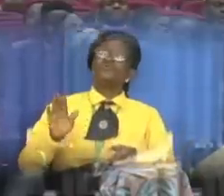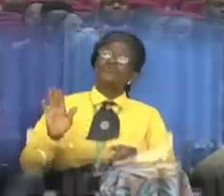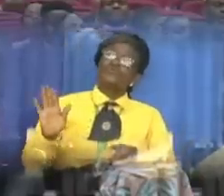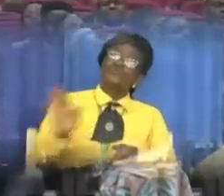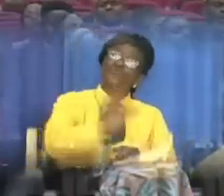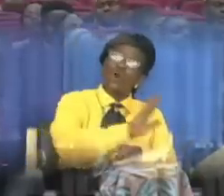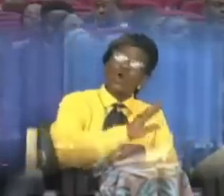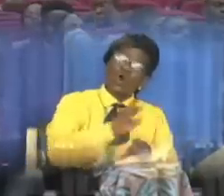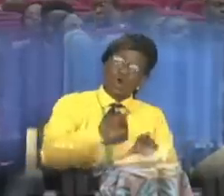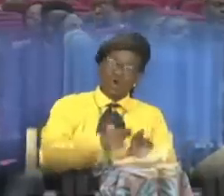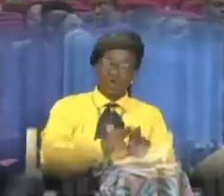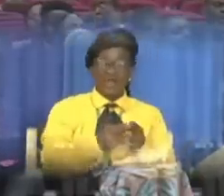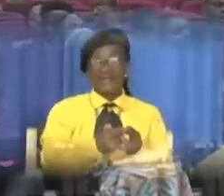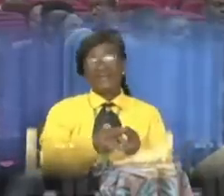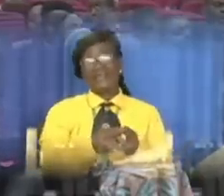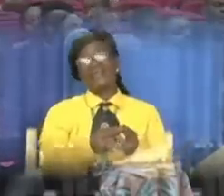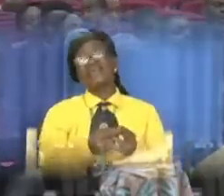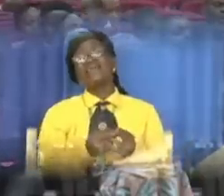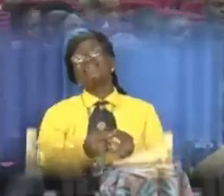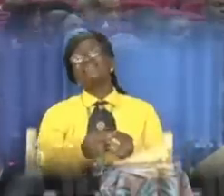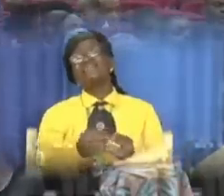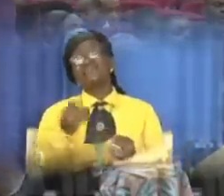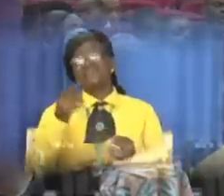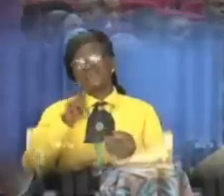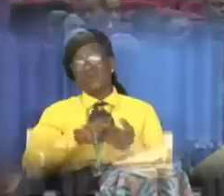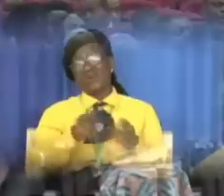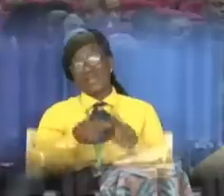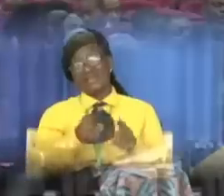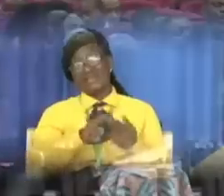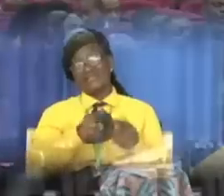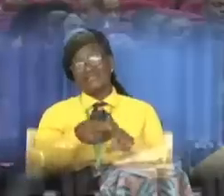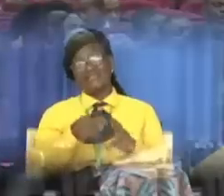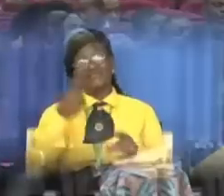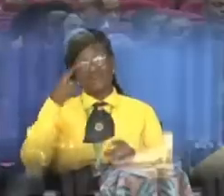a divine encourager.